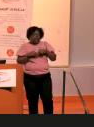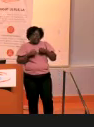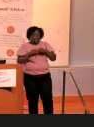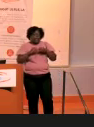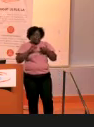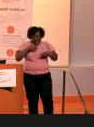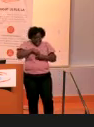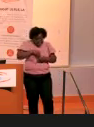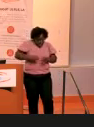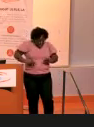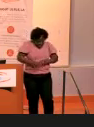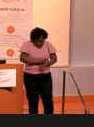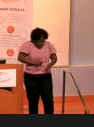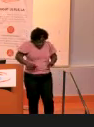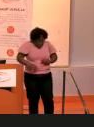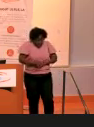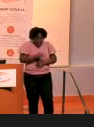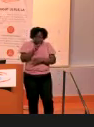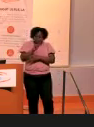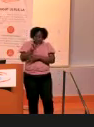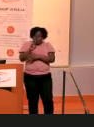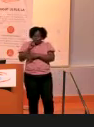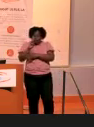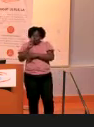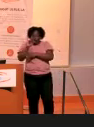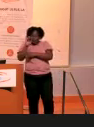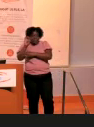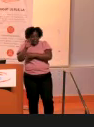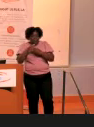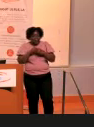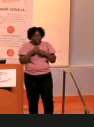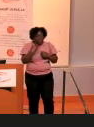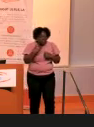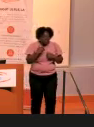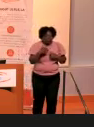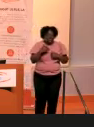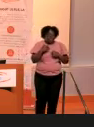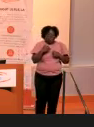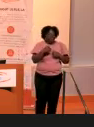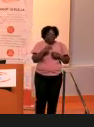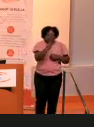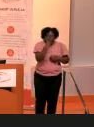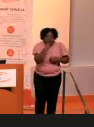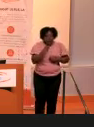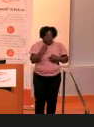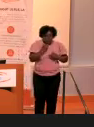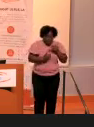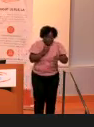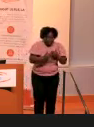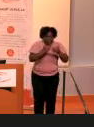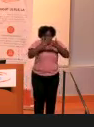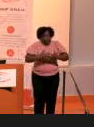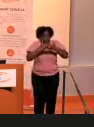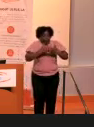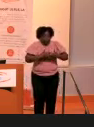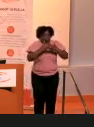highly processed foods seem to have a negative effect on the gut microbiome, meaning the highly processed